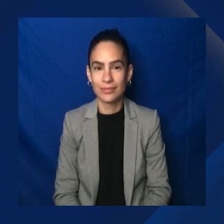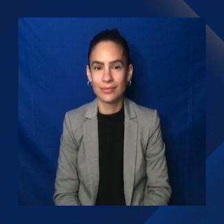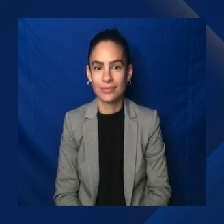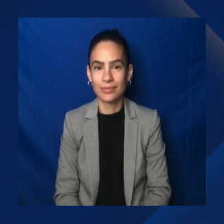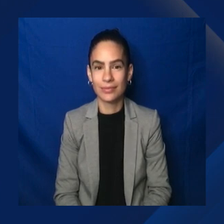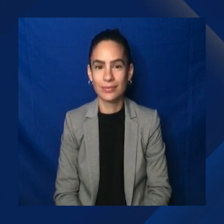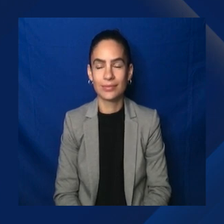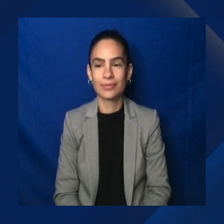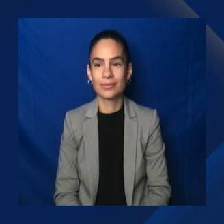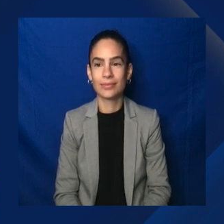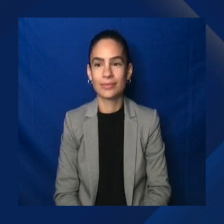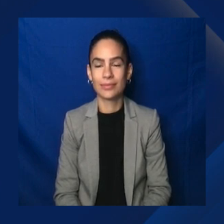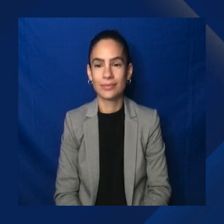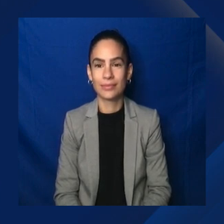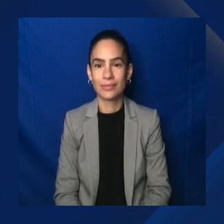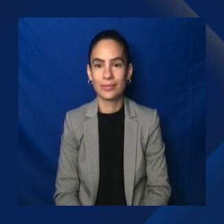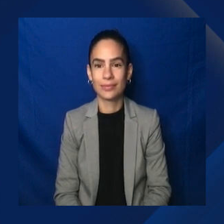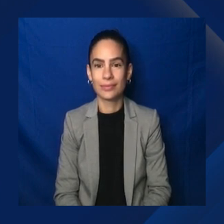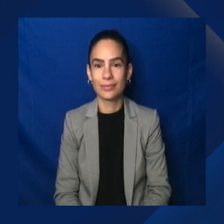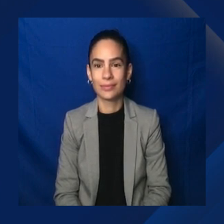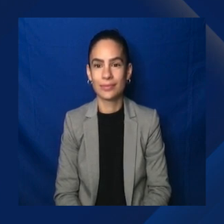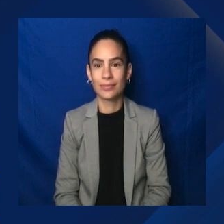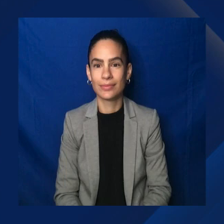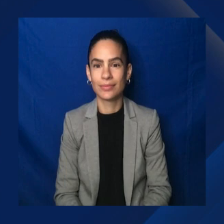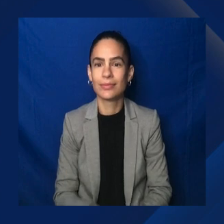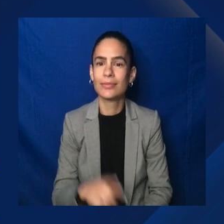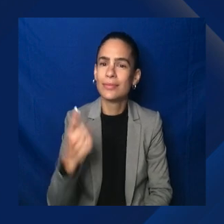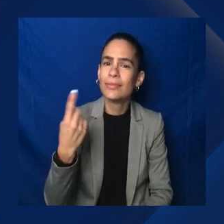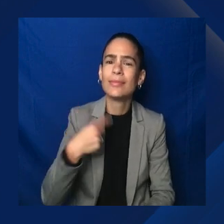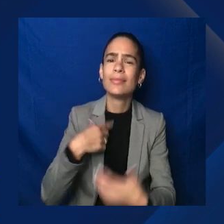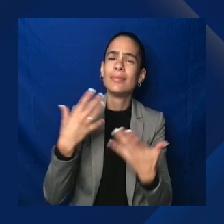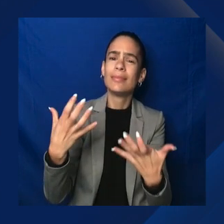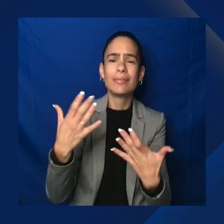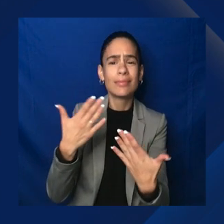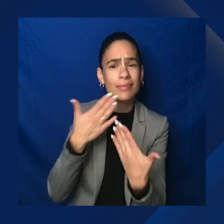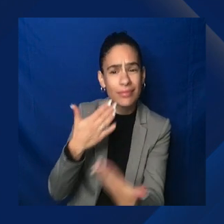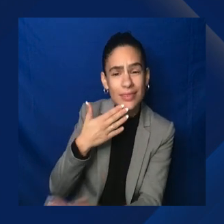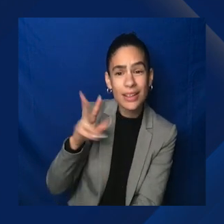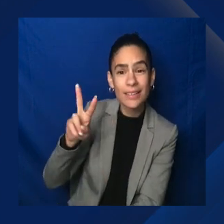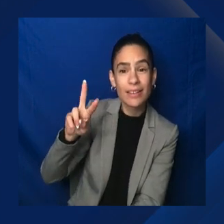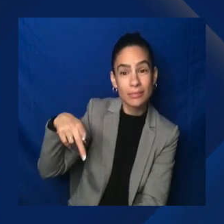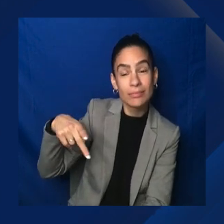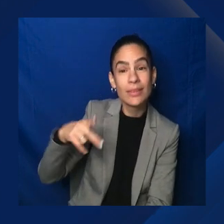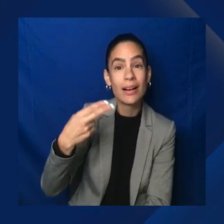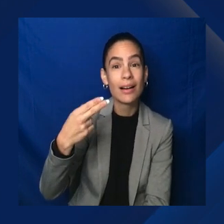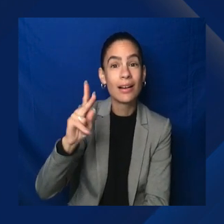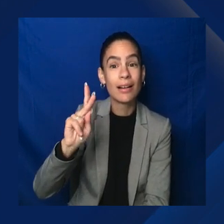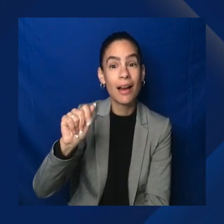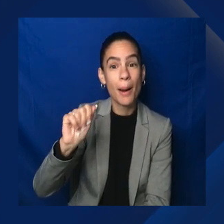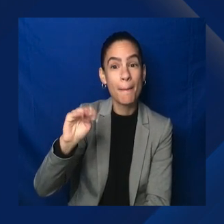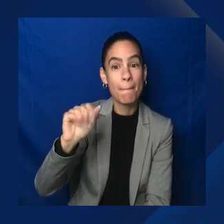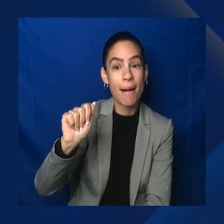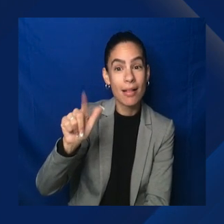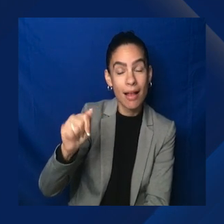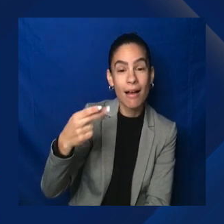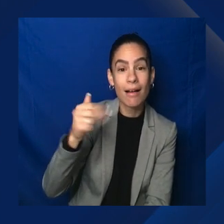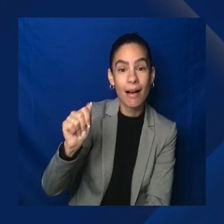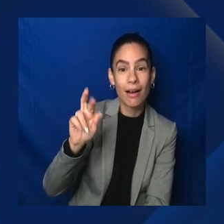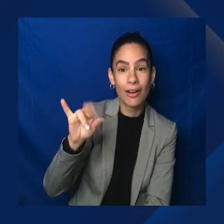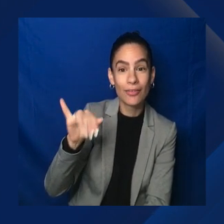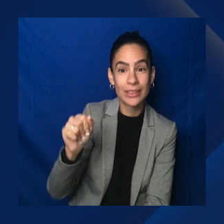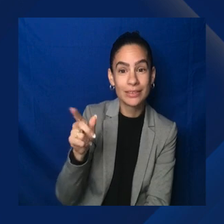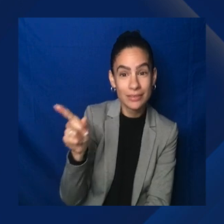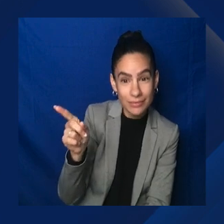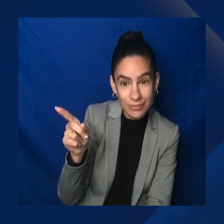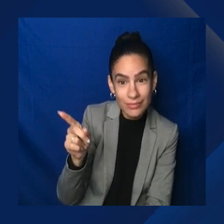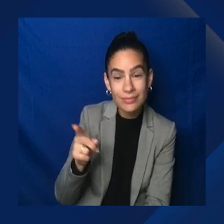I'd like to begin by thanking the Vice President, Kamala Harris, and also mention to you that for